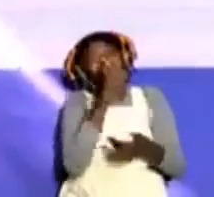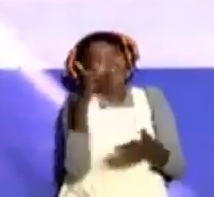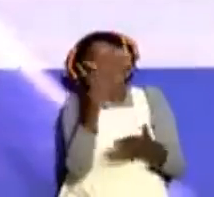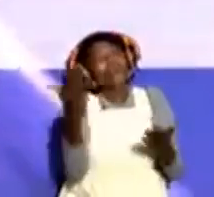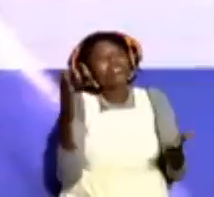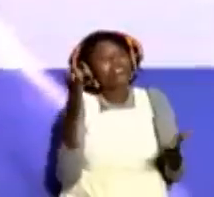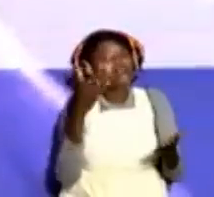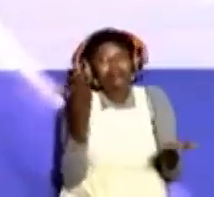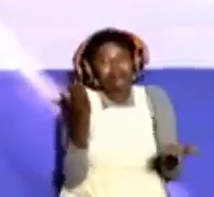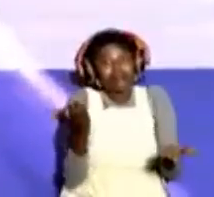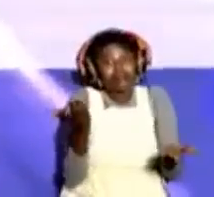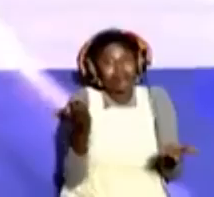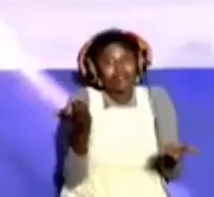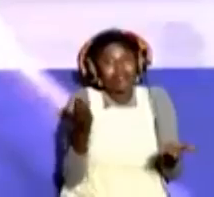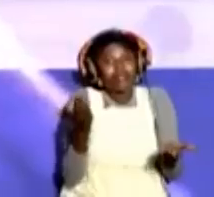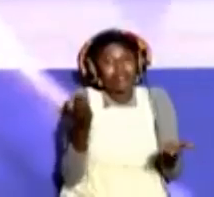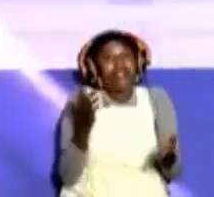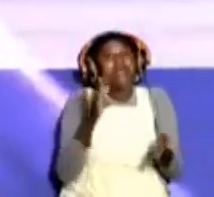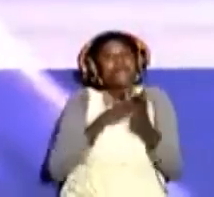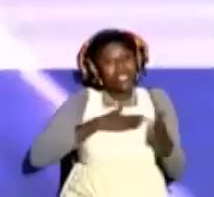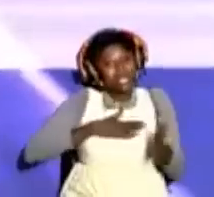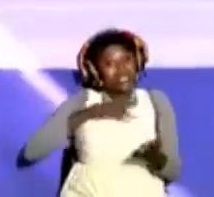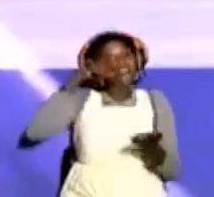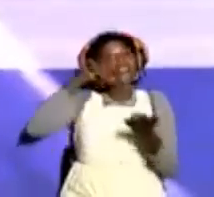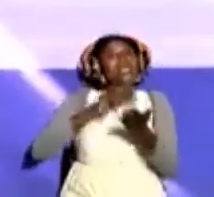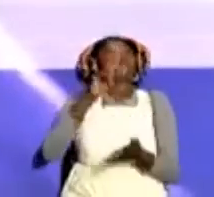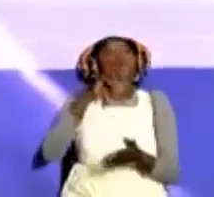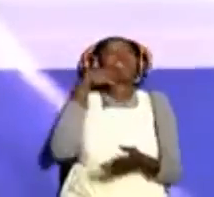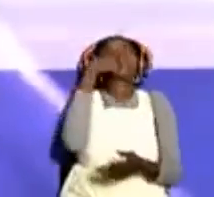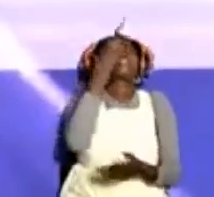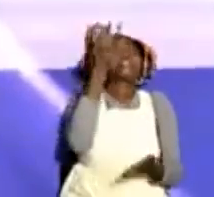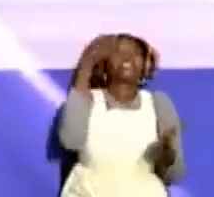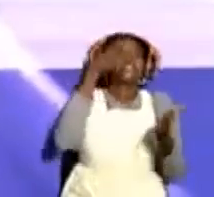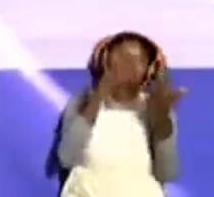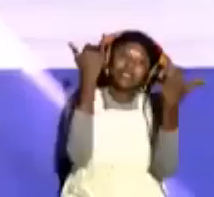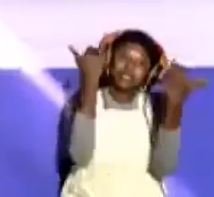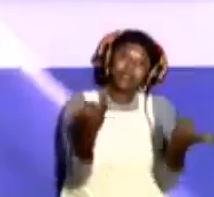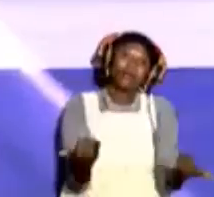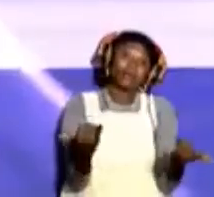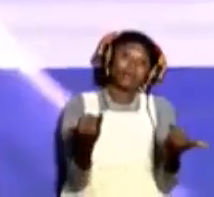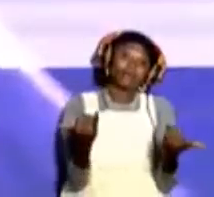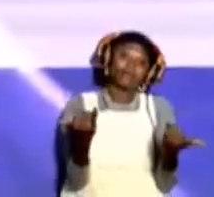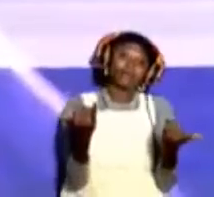anybody like that? Please stand up and speak against me.